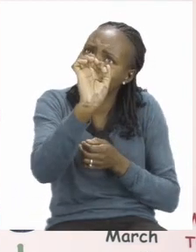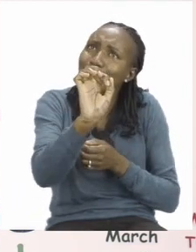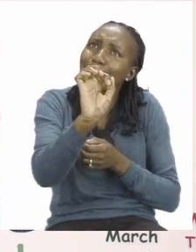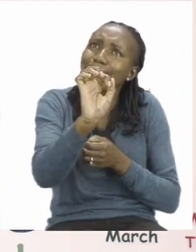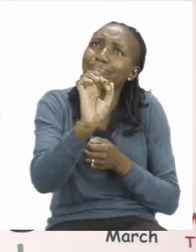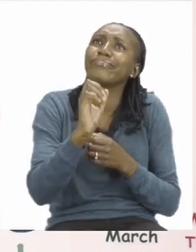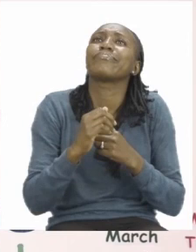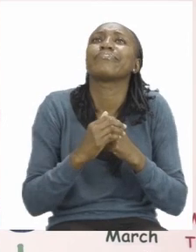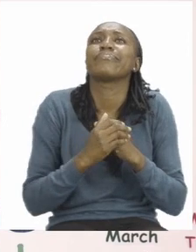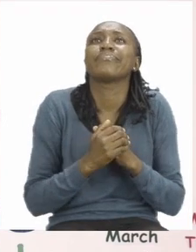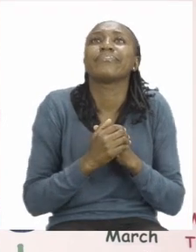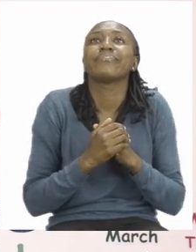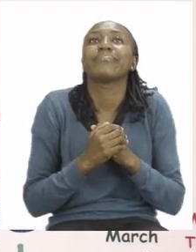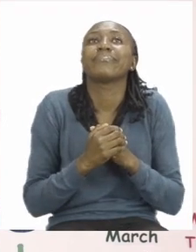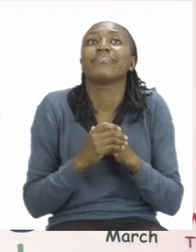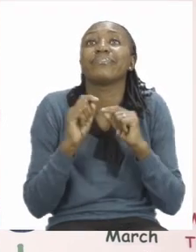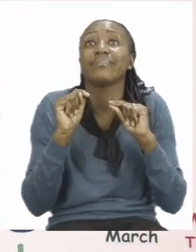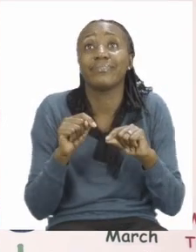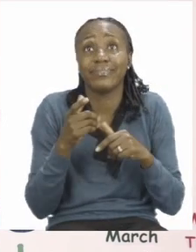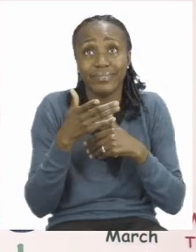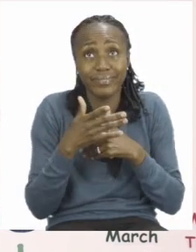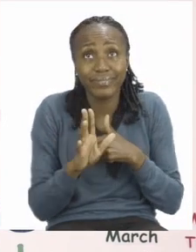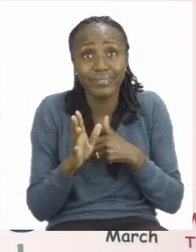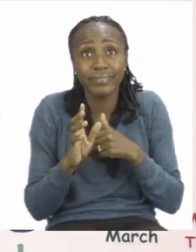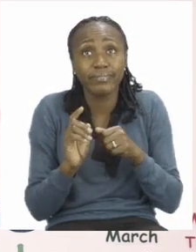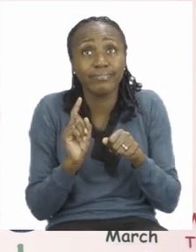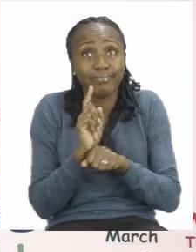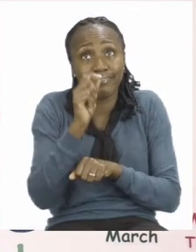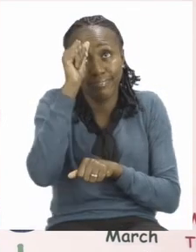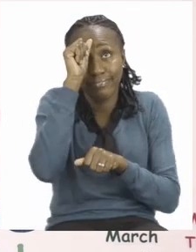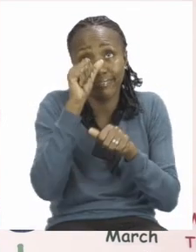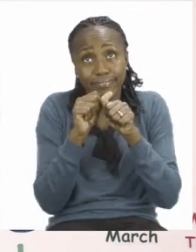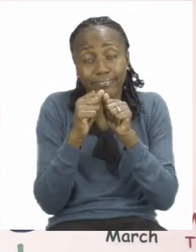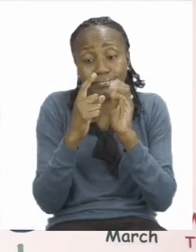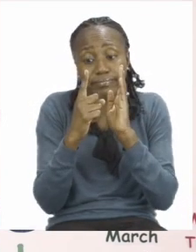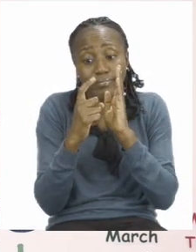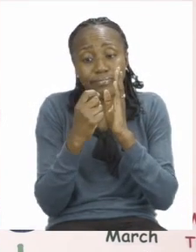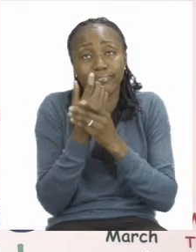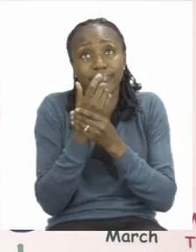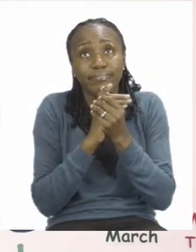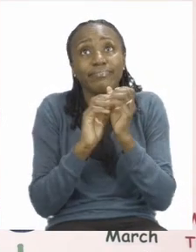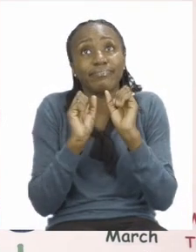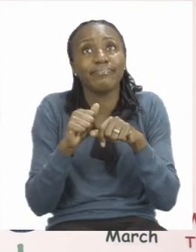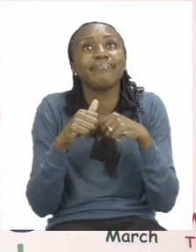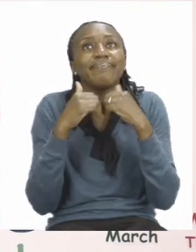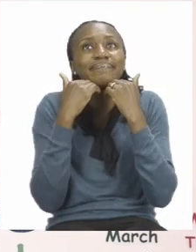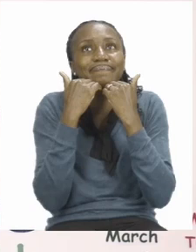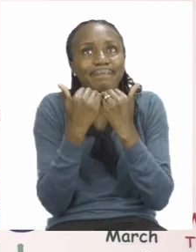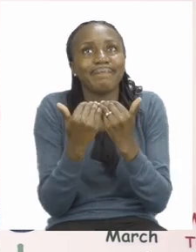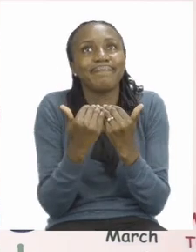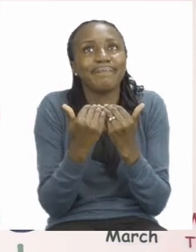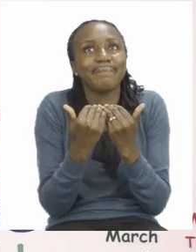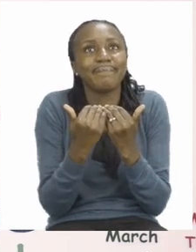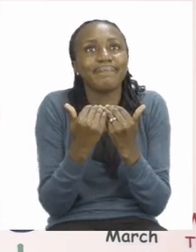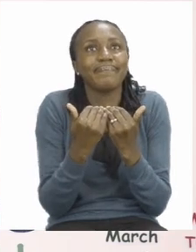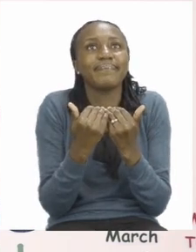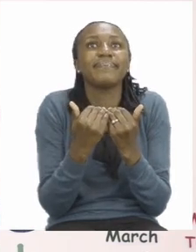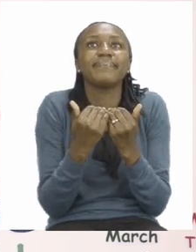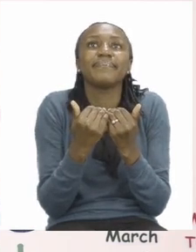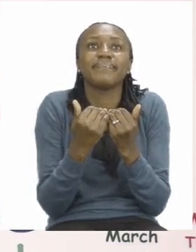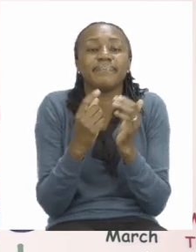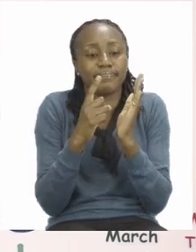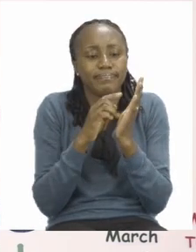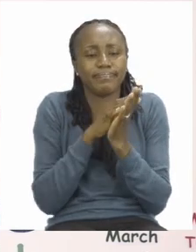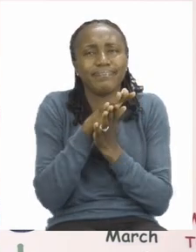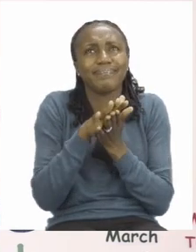now that we are done, we need to keep our hands germ-free by sanitizing. Remember, when we sanitize, we are trying